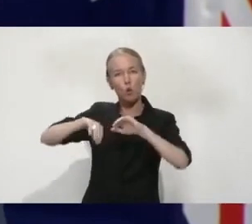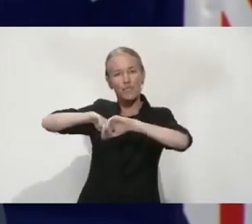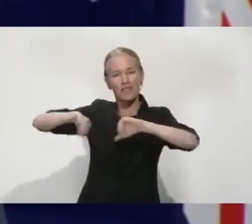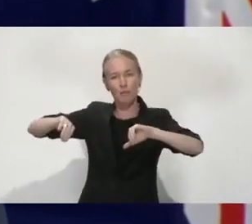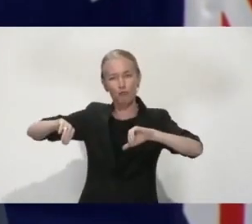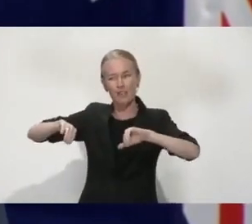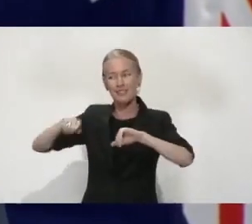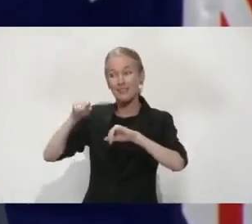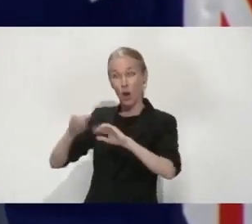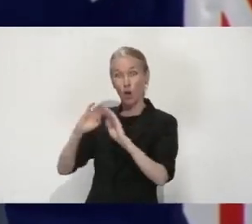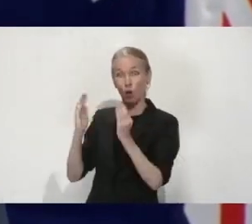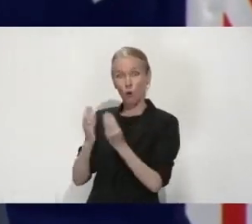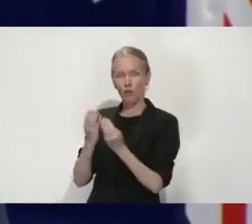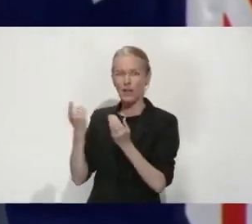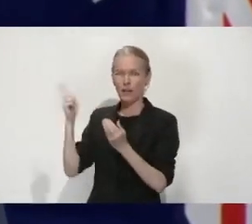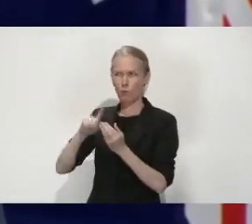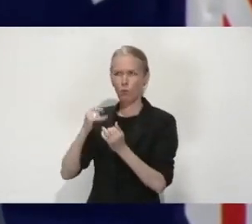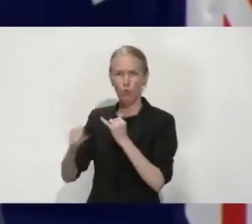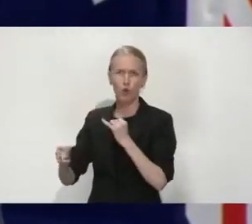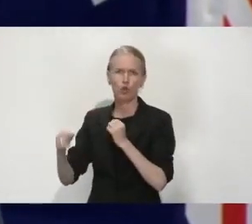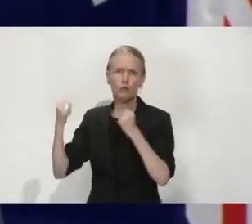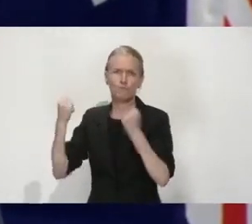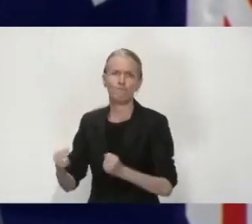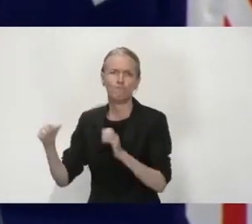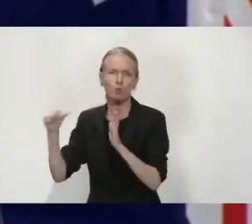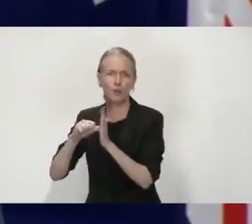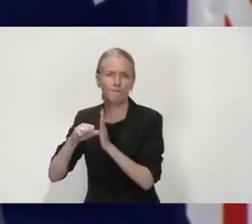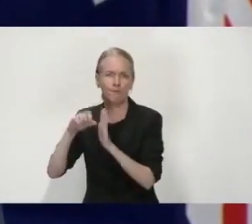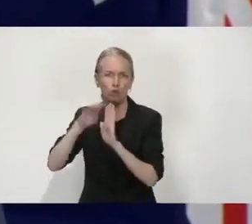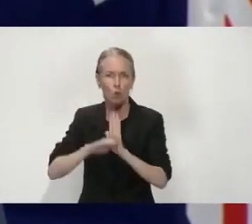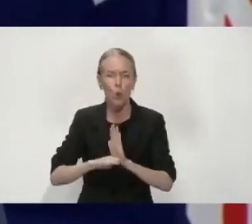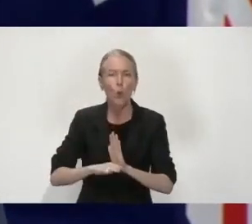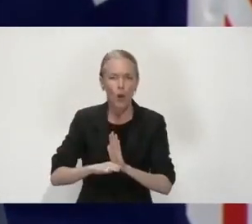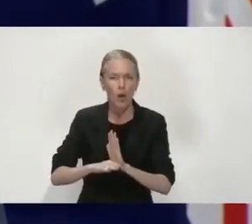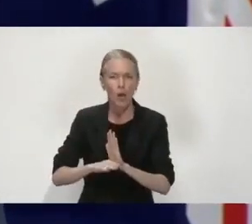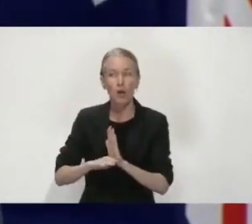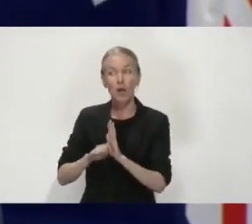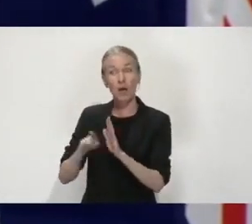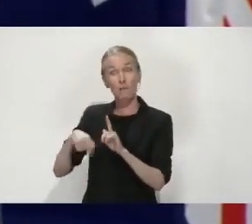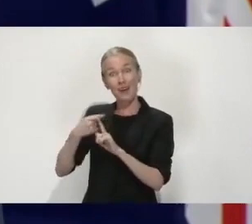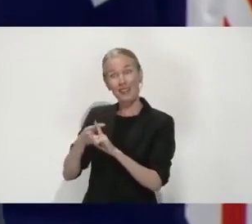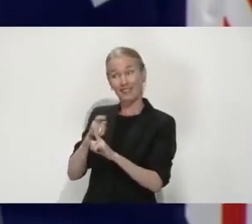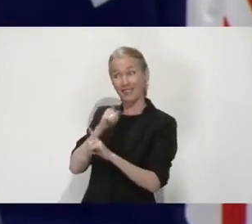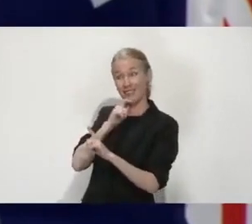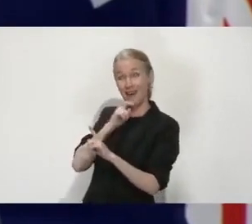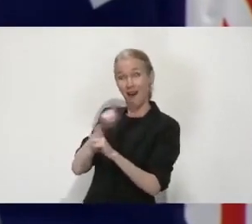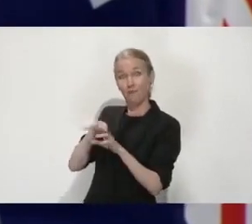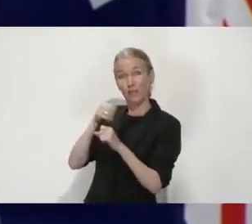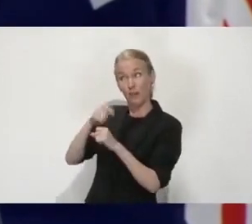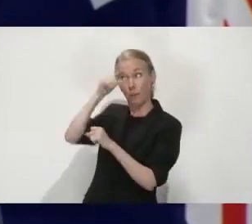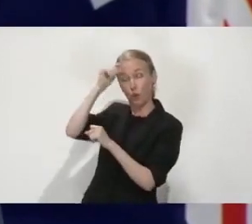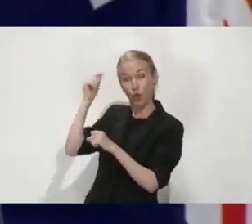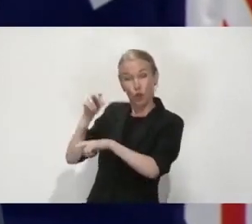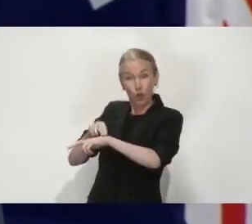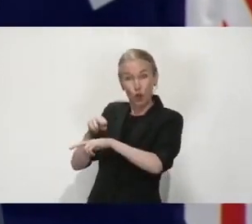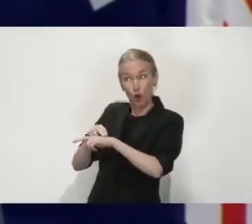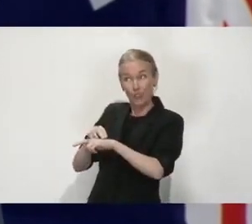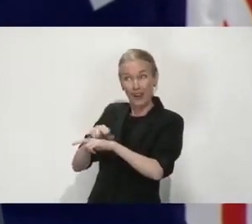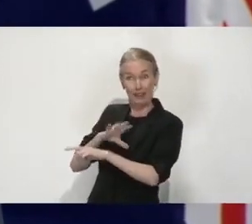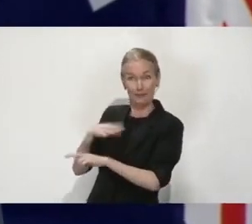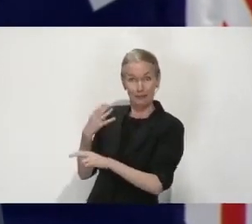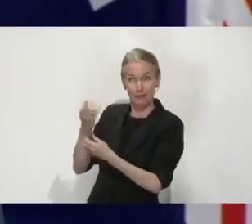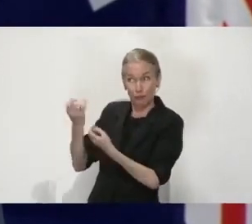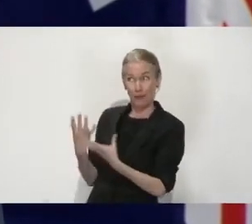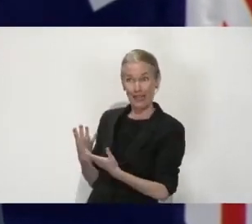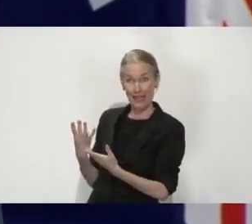a tighter regime than isolation, with additional hospital care and daily needs. Once